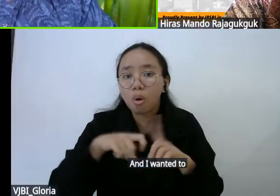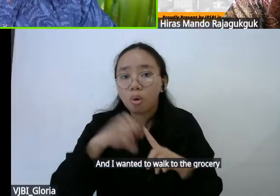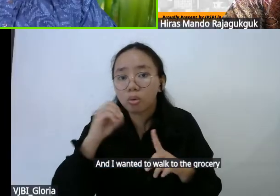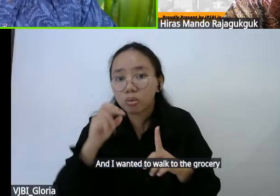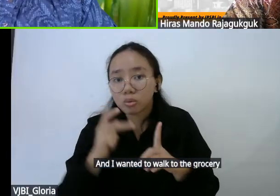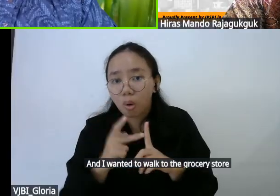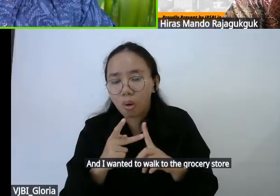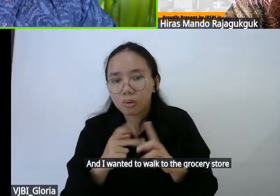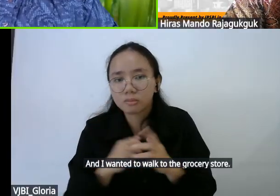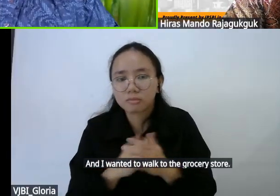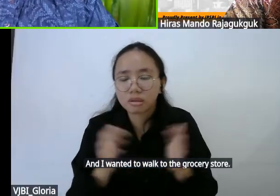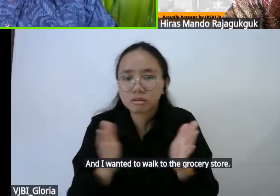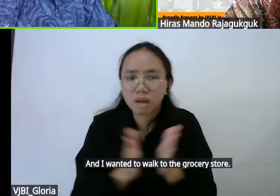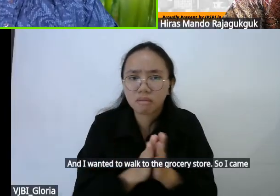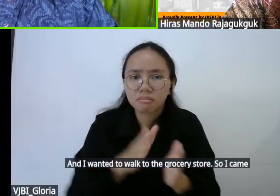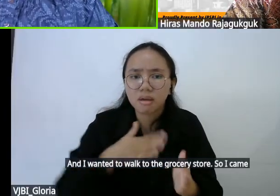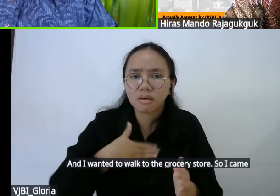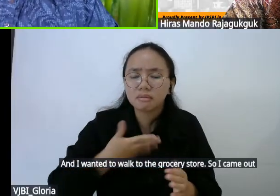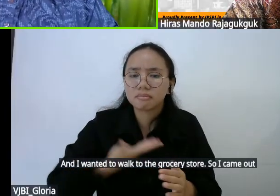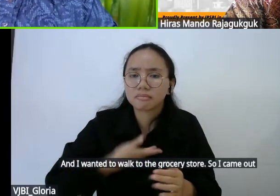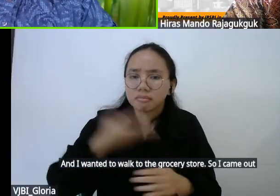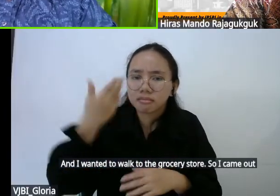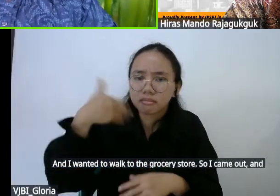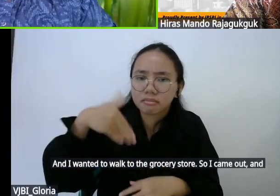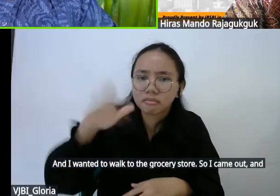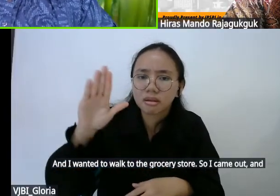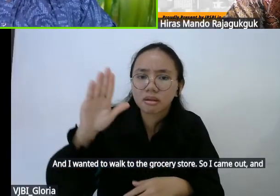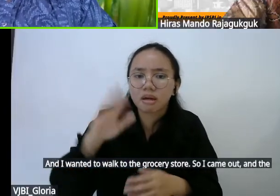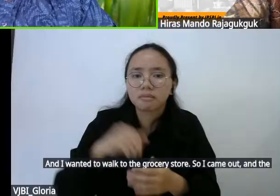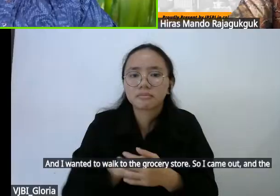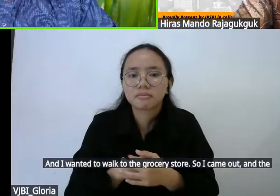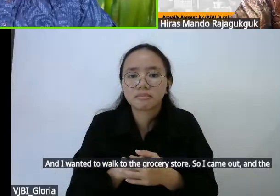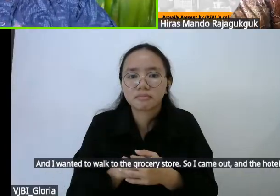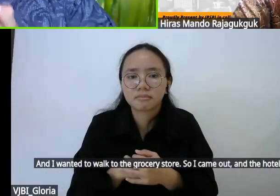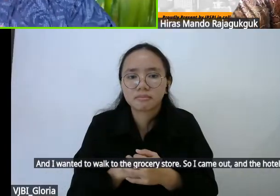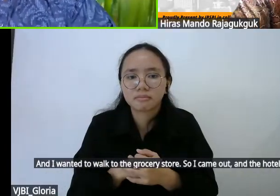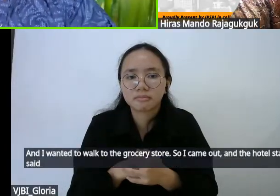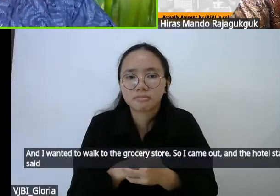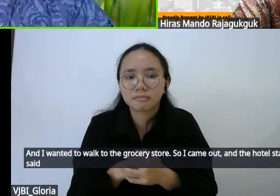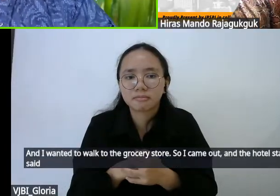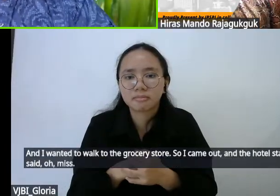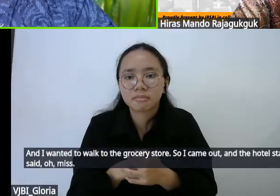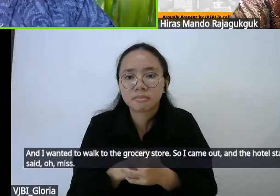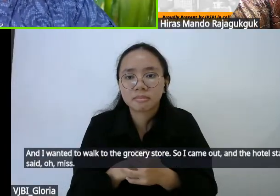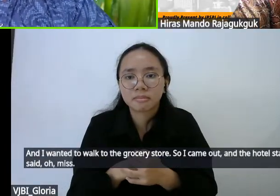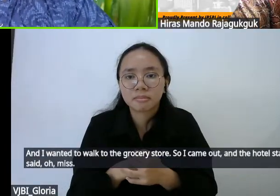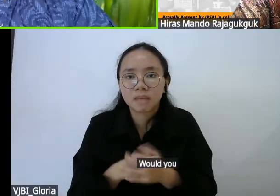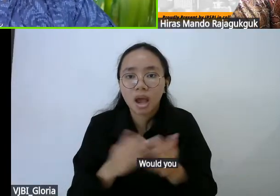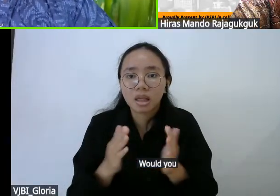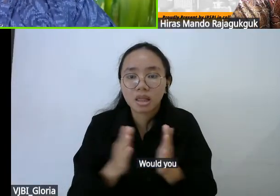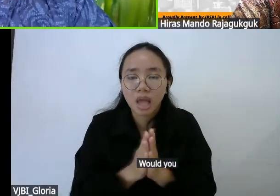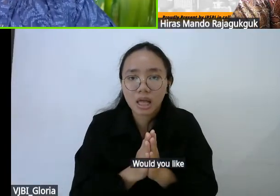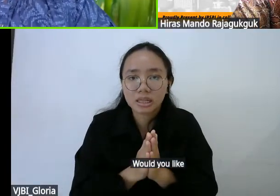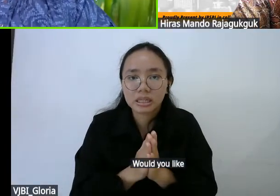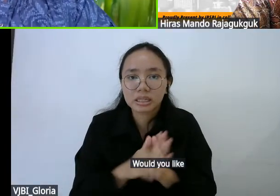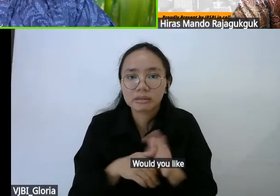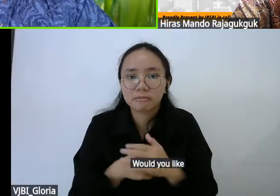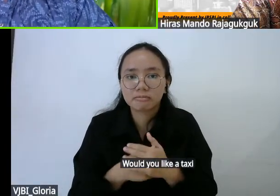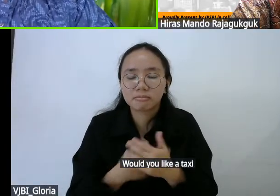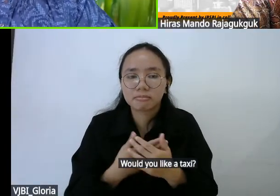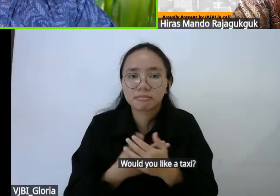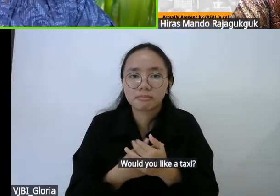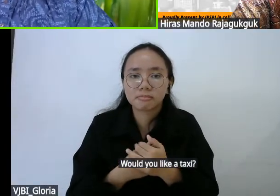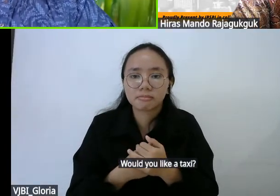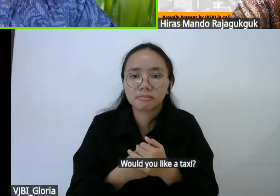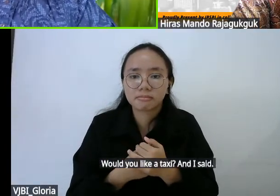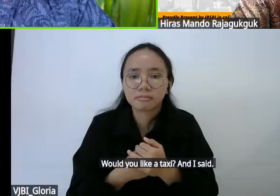store. So I came out, and the hotel staff said, "Oh, miss, would you like a taxi?" And I said,